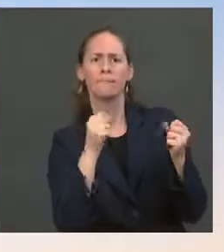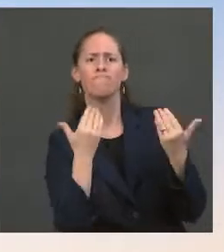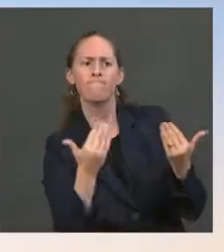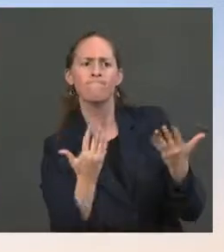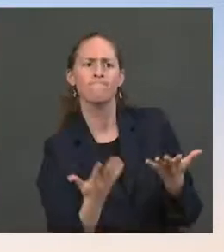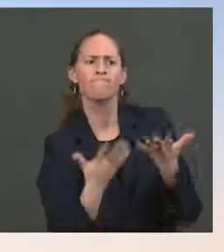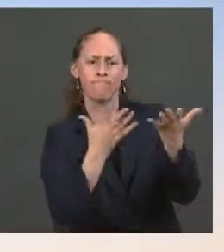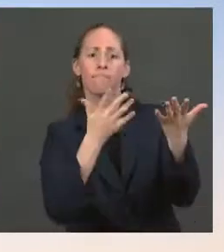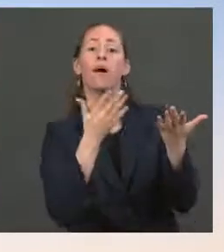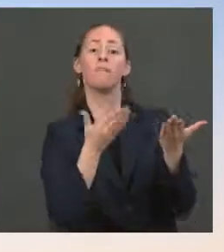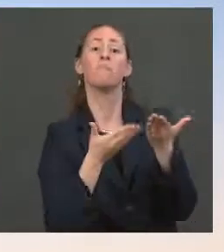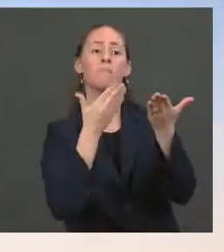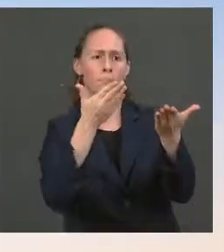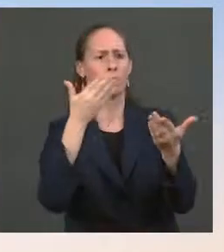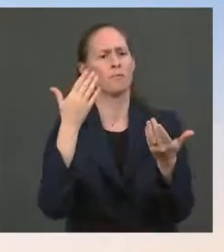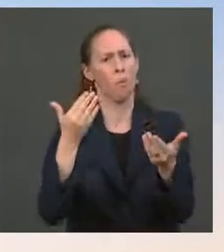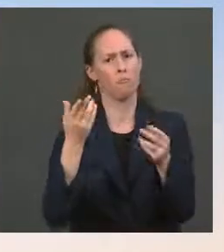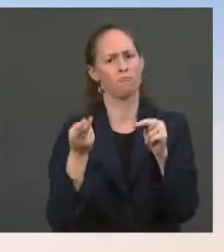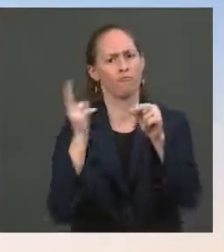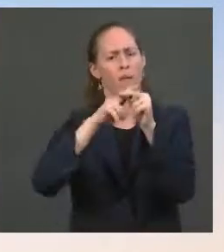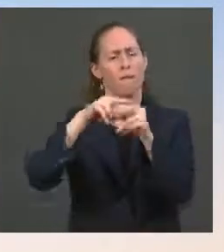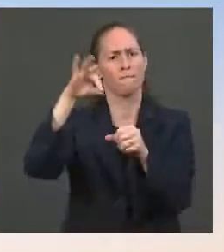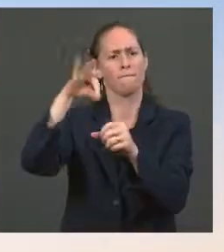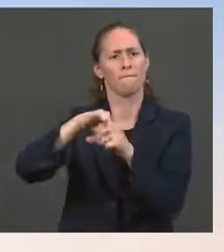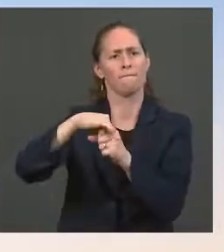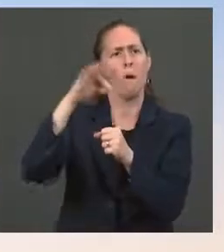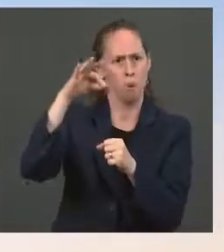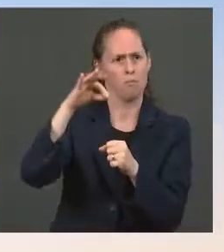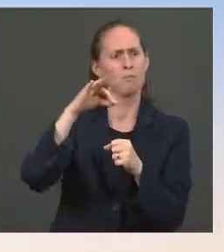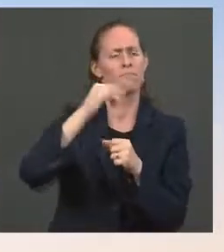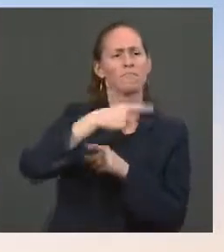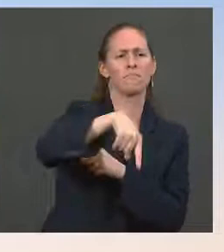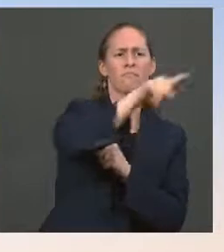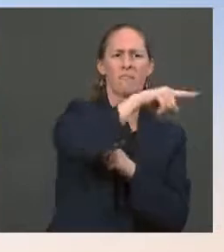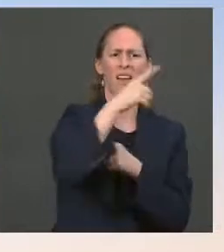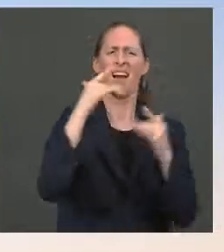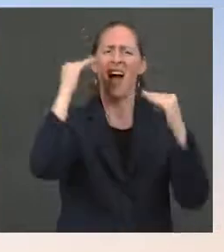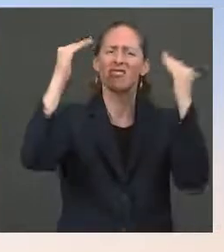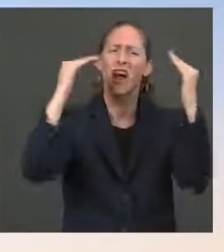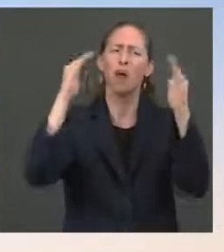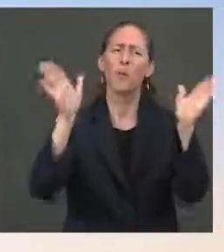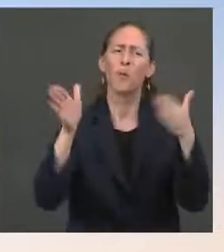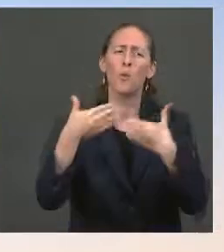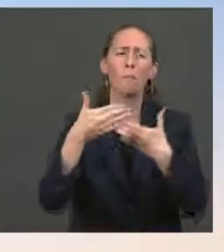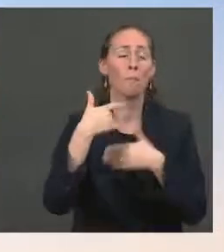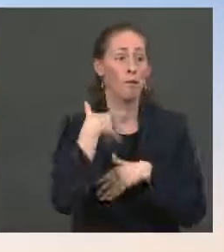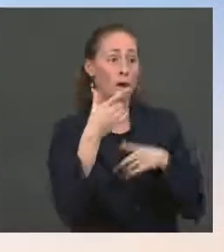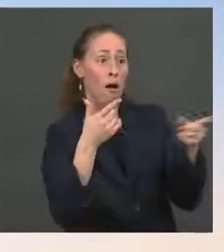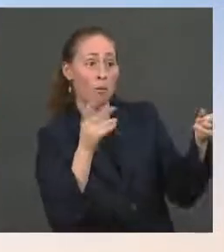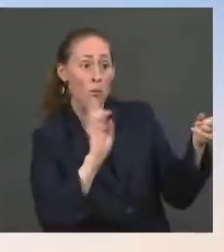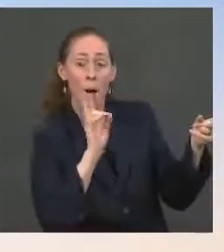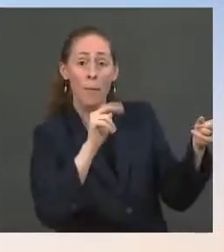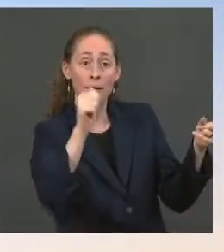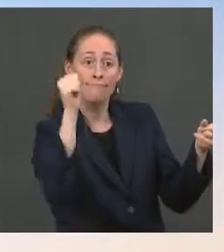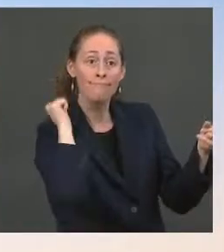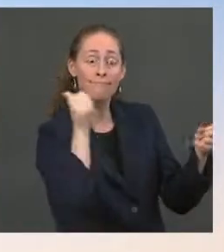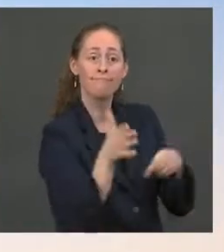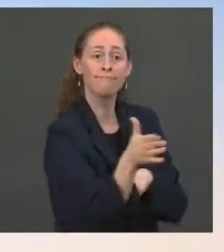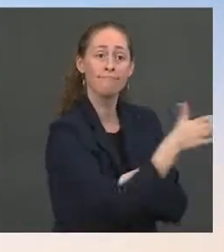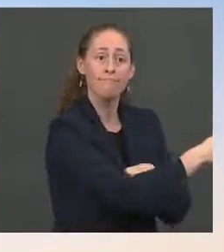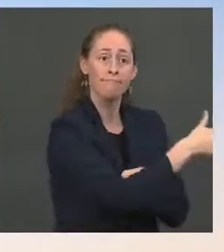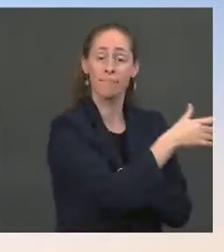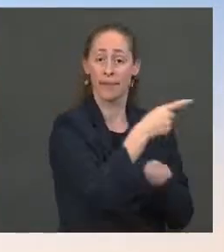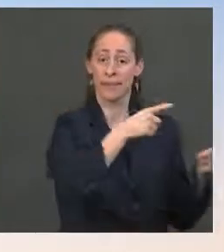They are happy to be the adults in the room. They're not even asking Republicans to vote for it at this point. We know they're unwilling to be the adults in the room.